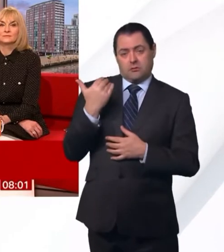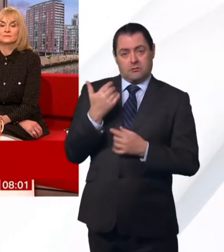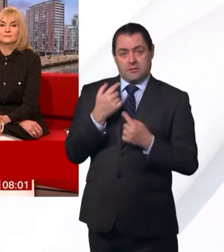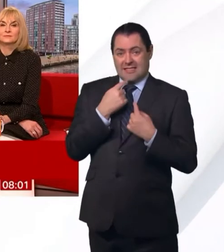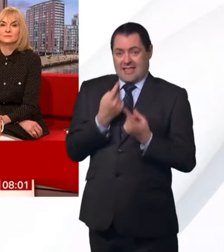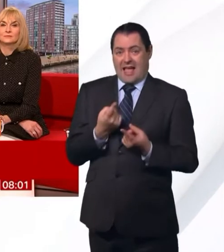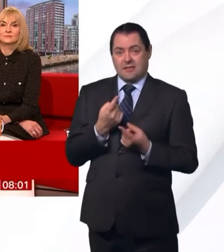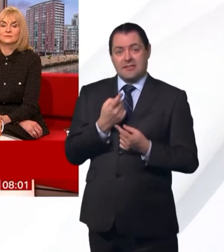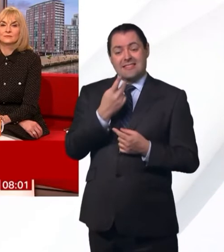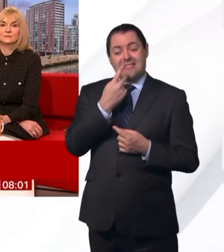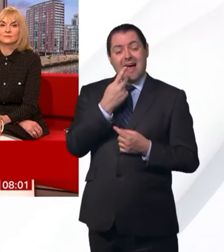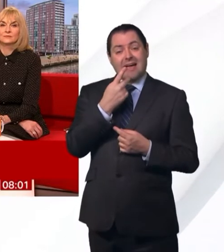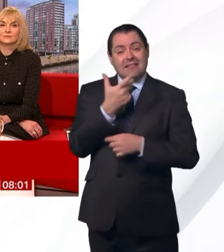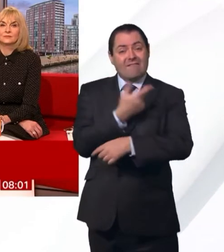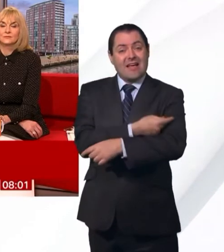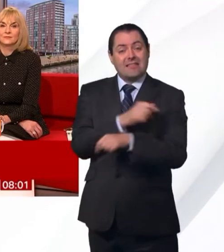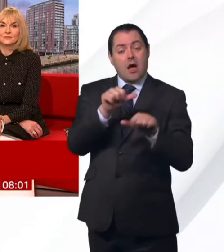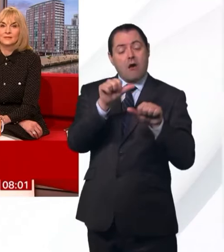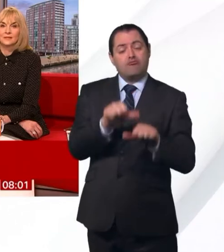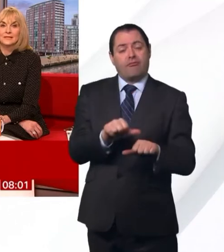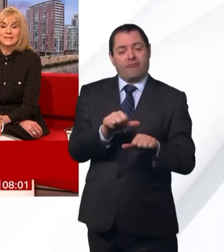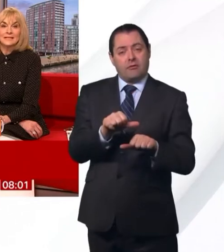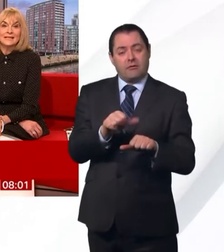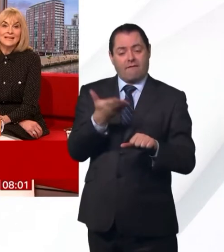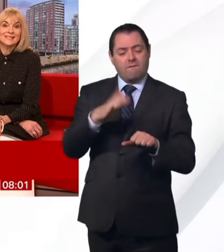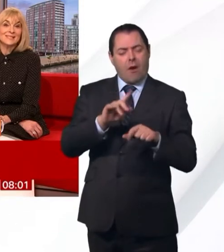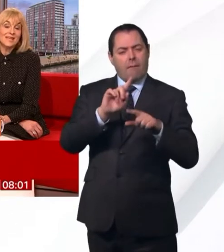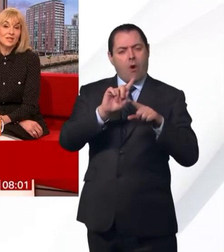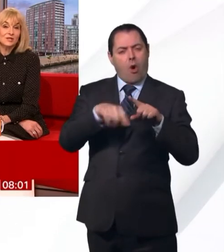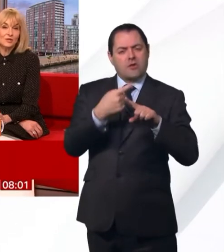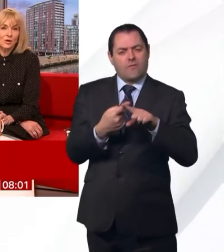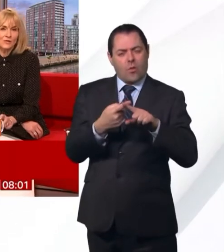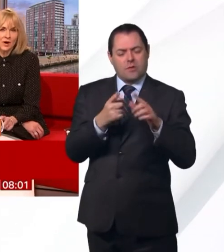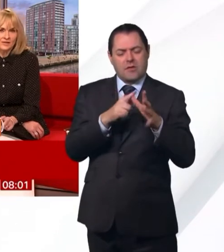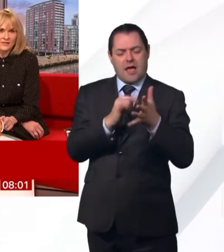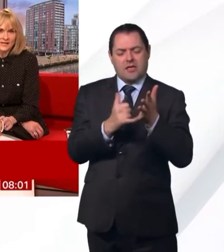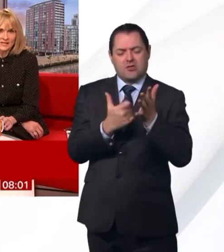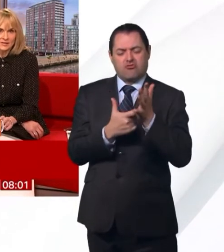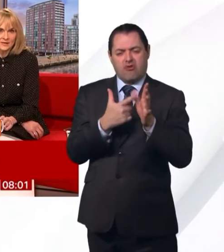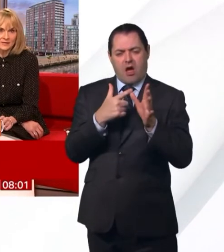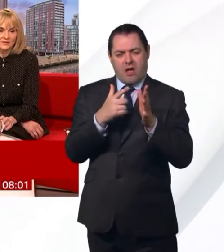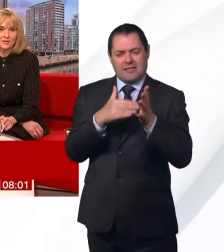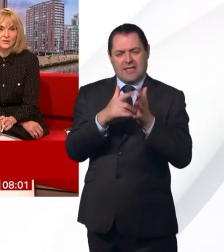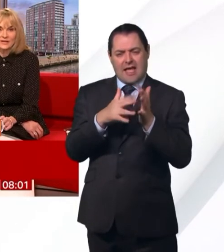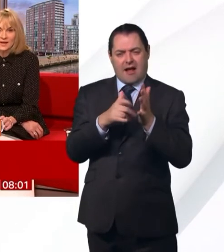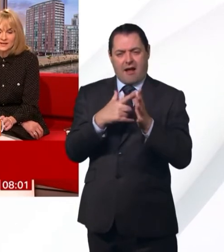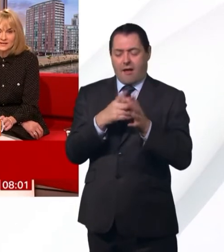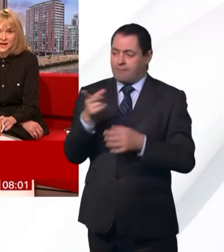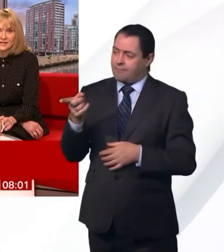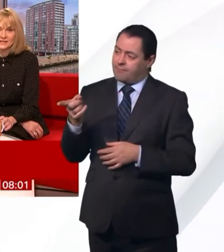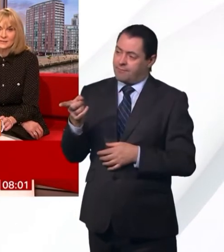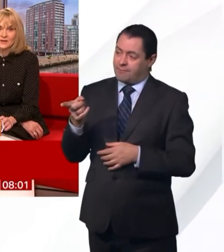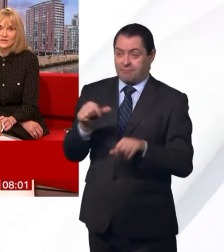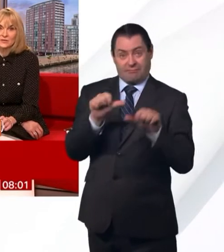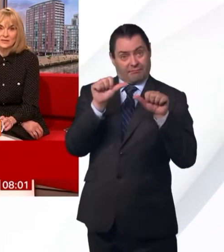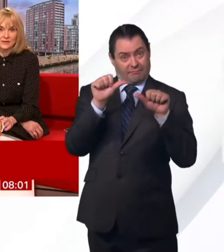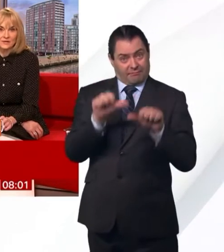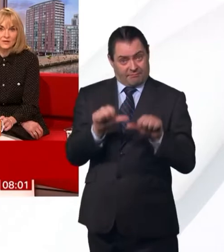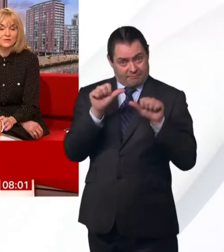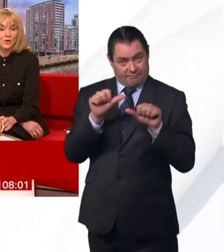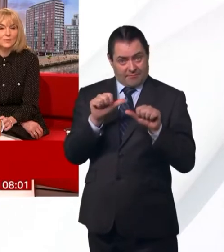vaccine has been approved for use by the UK medicines regulator. It is the second coronavirus vaccine to be given the green light and is expected